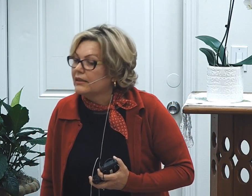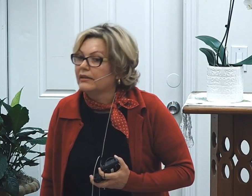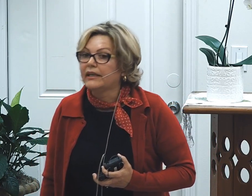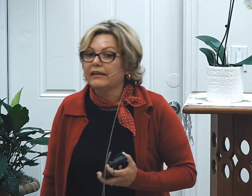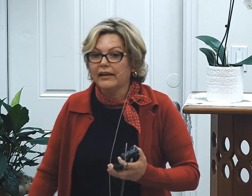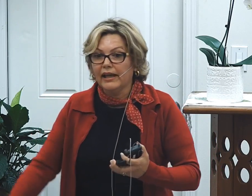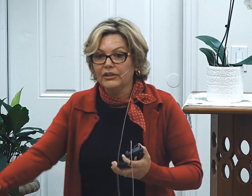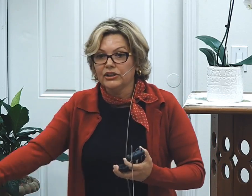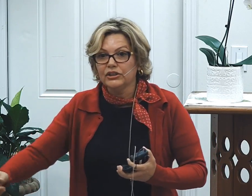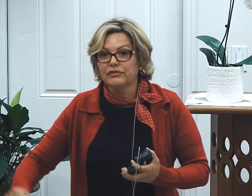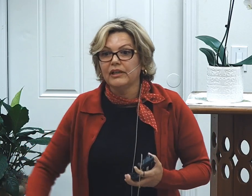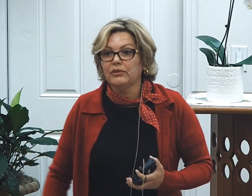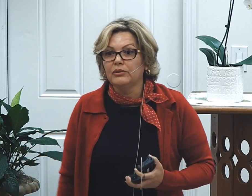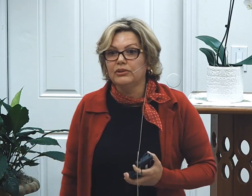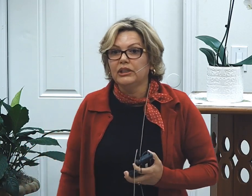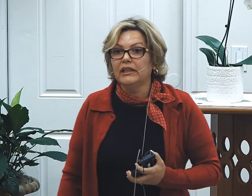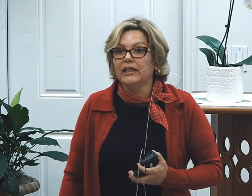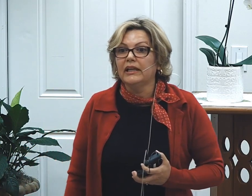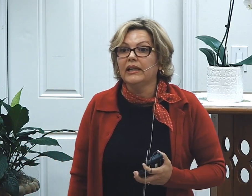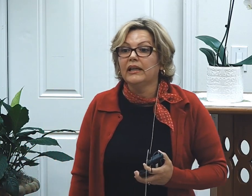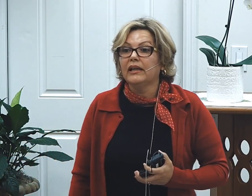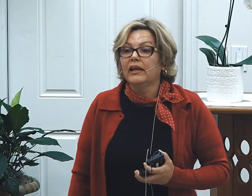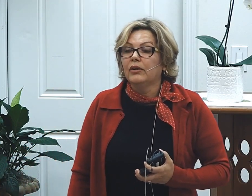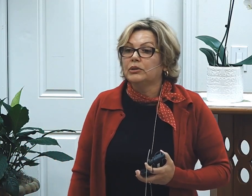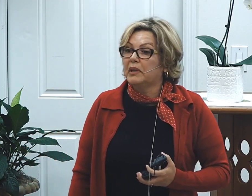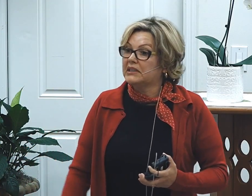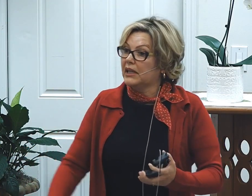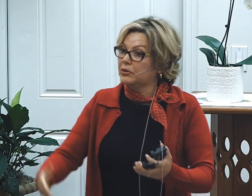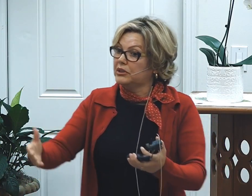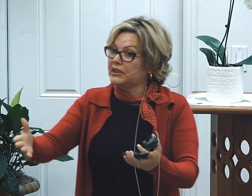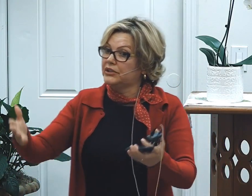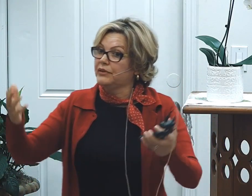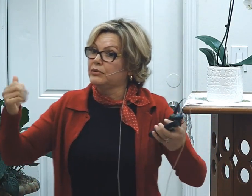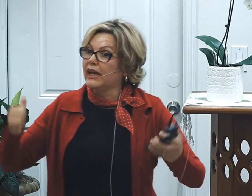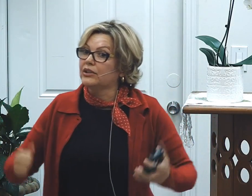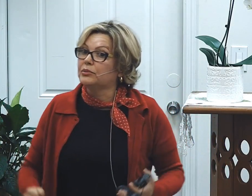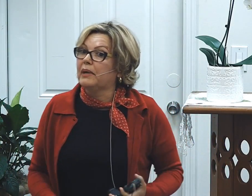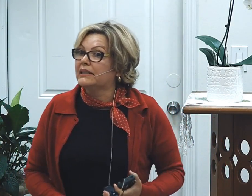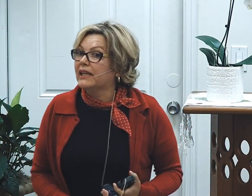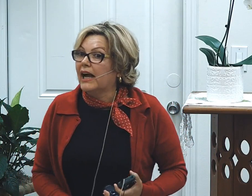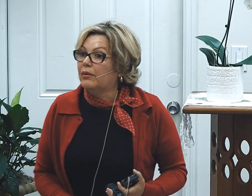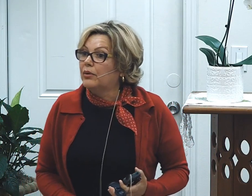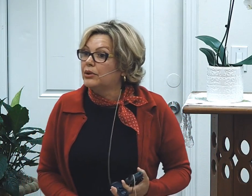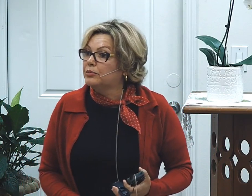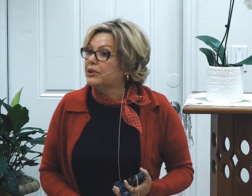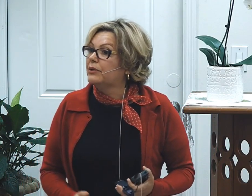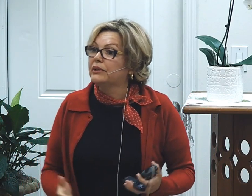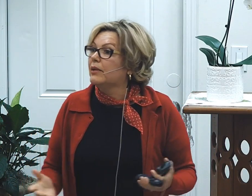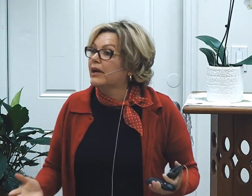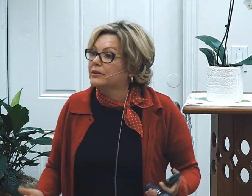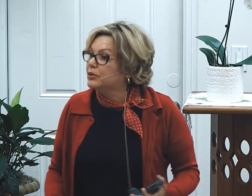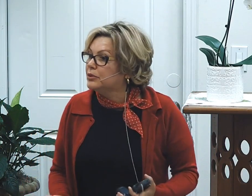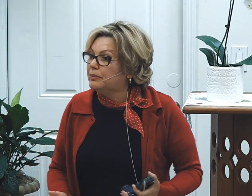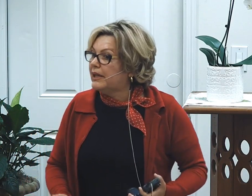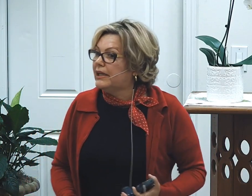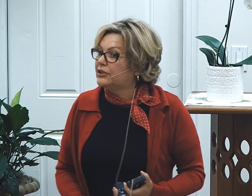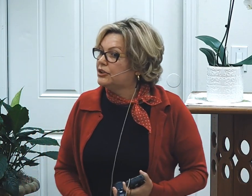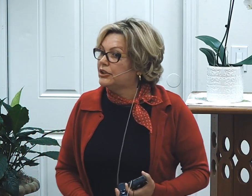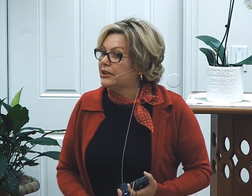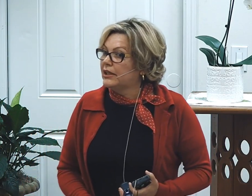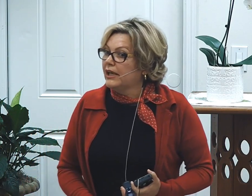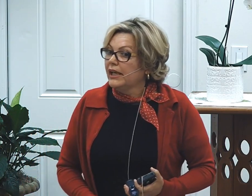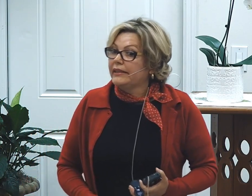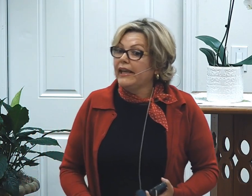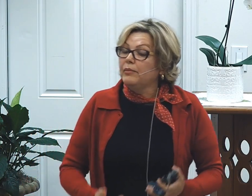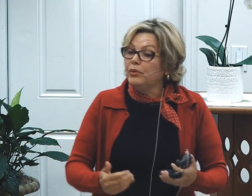You can see it. On the internet. Yeah, on the internet. We see this every day. The fishermen, they have a hard time